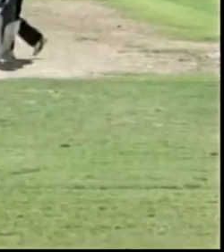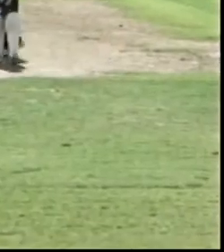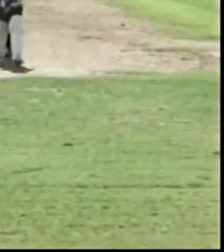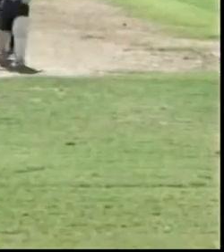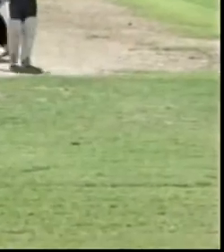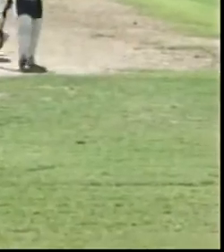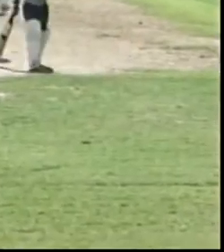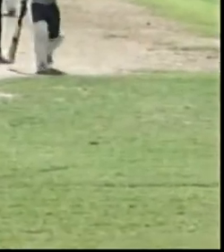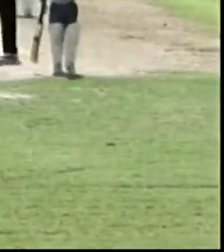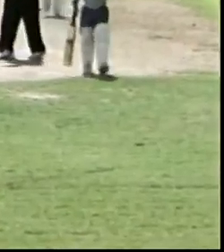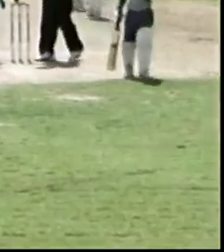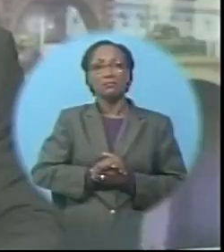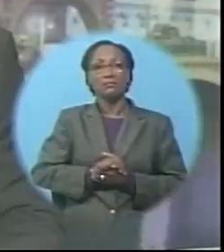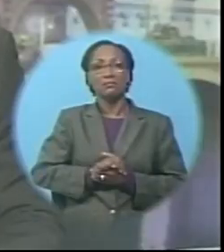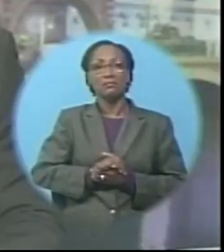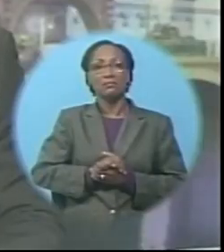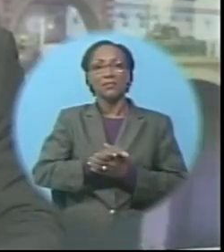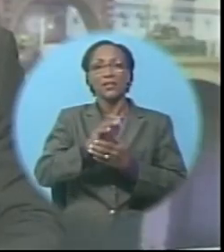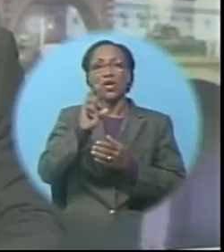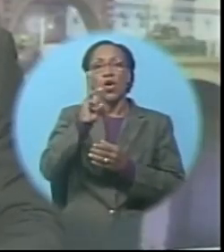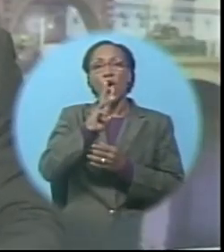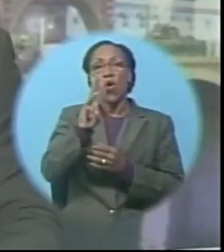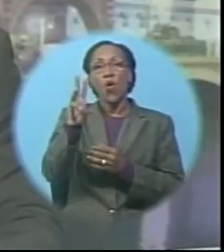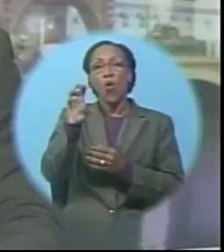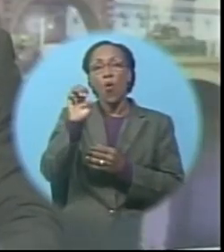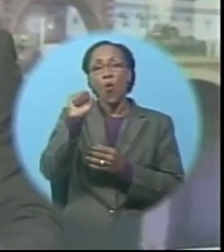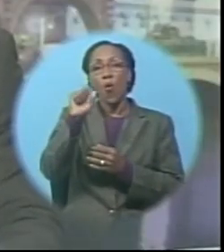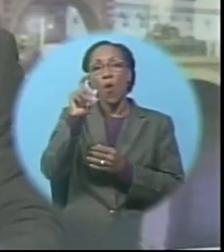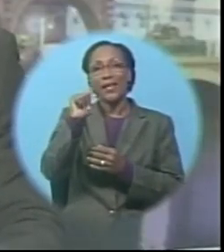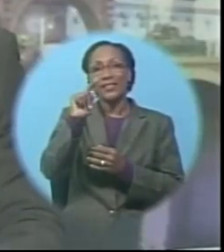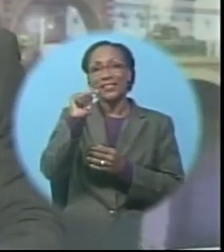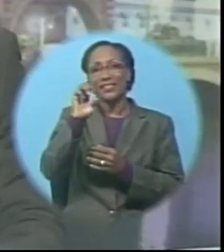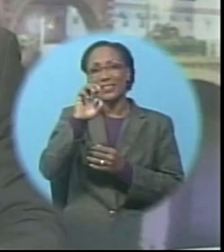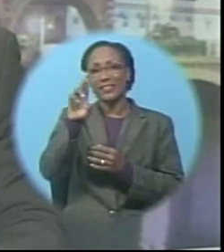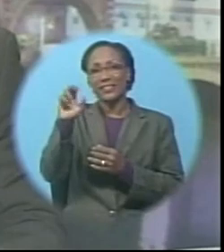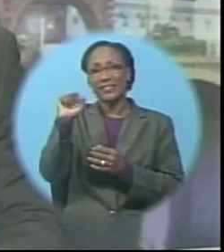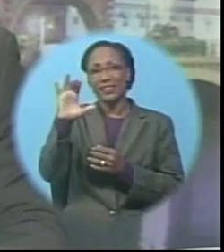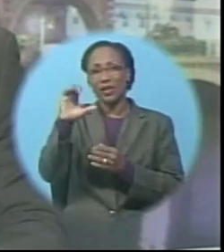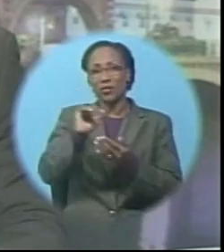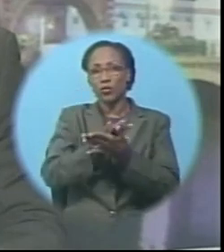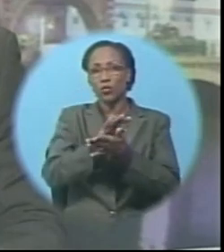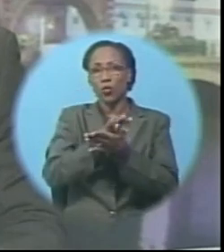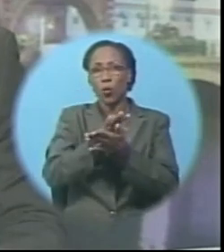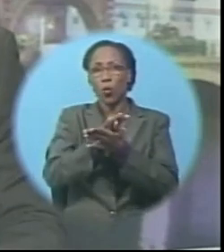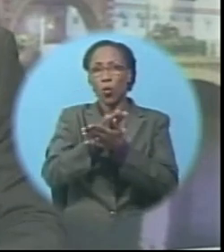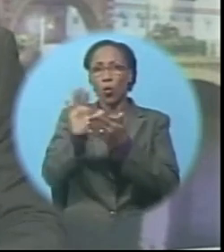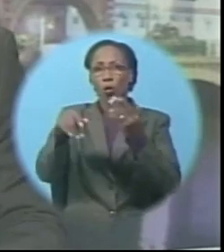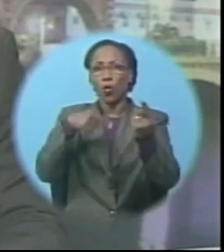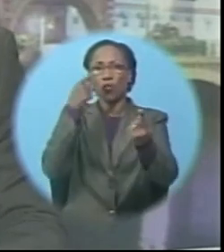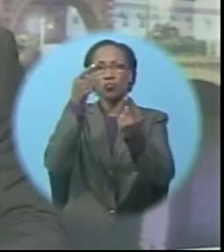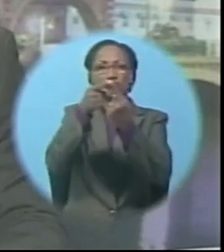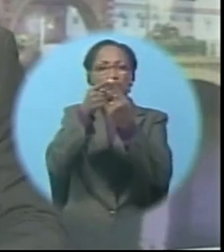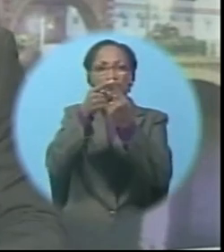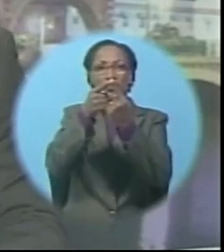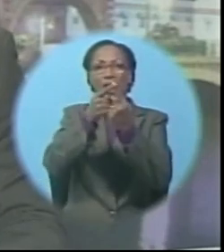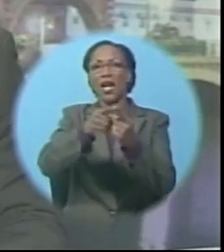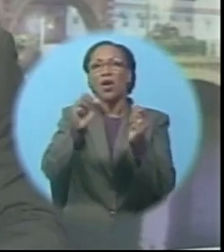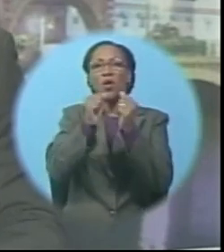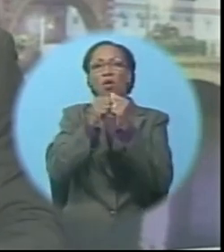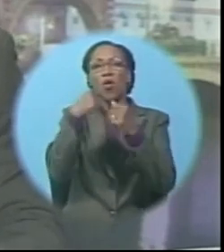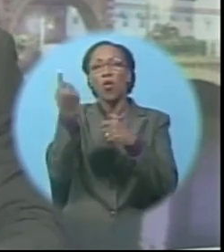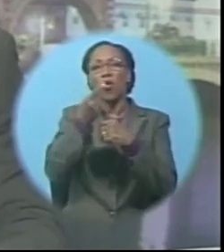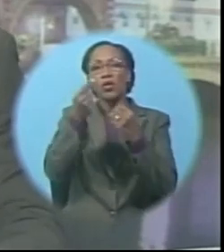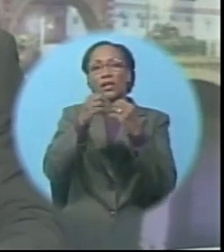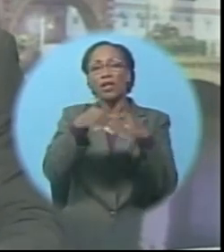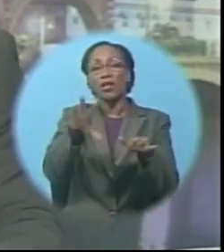Burke, CBC Sports. Well, in reply, West Terrence reached the target, losing only 3 wickets. Zion Braffitt top-scored